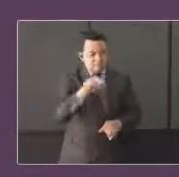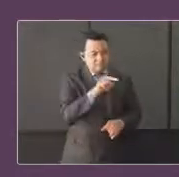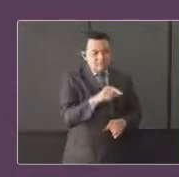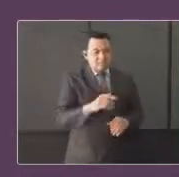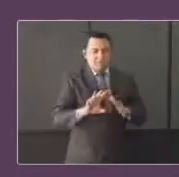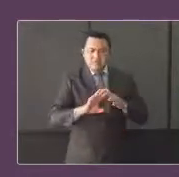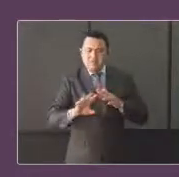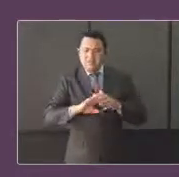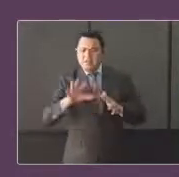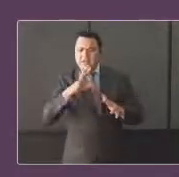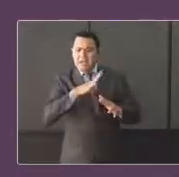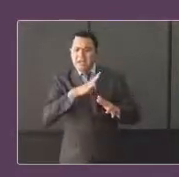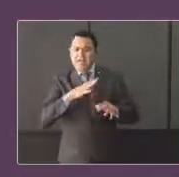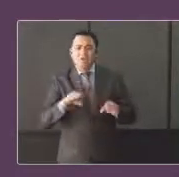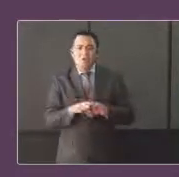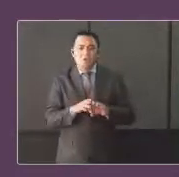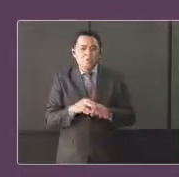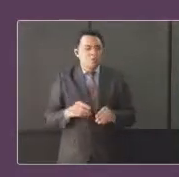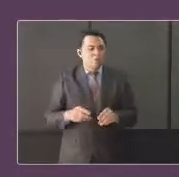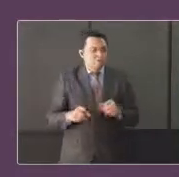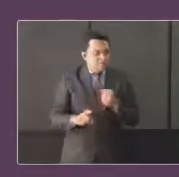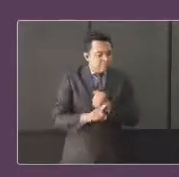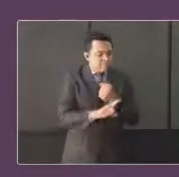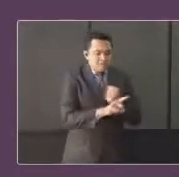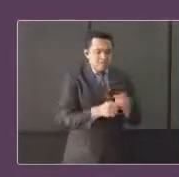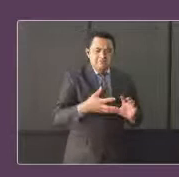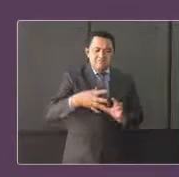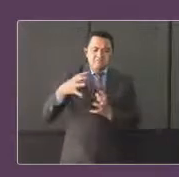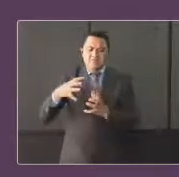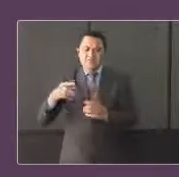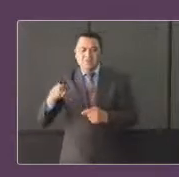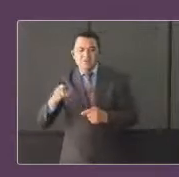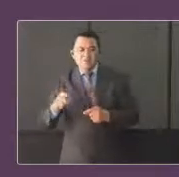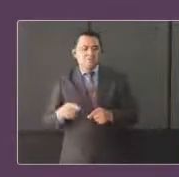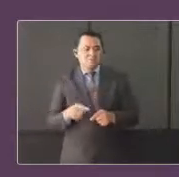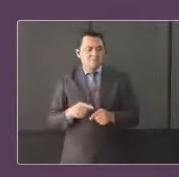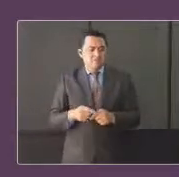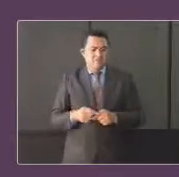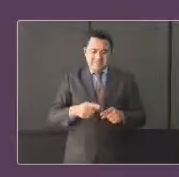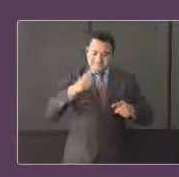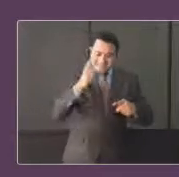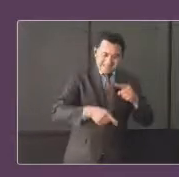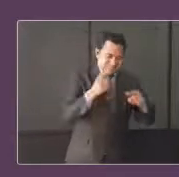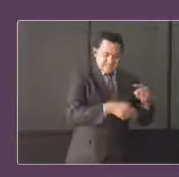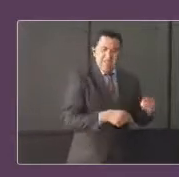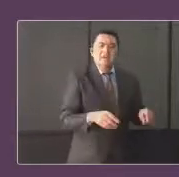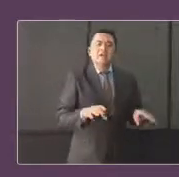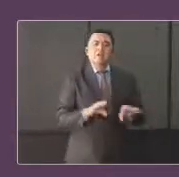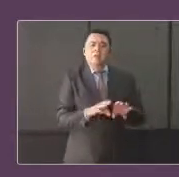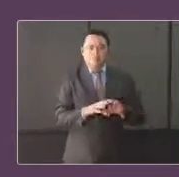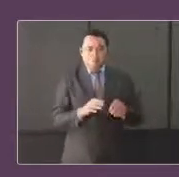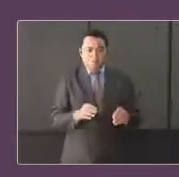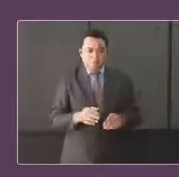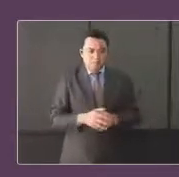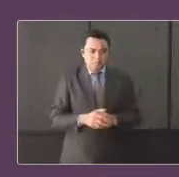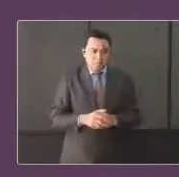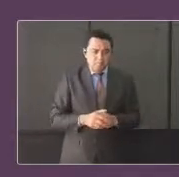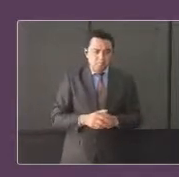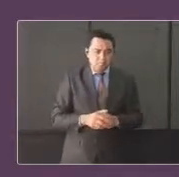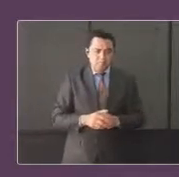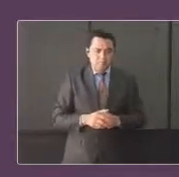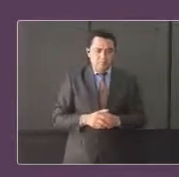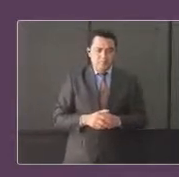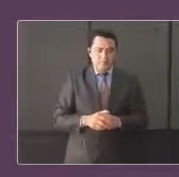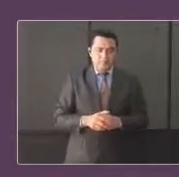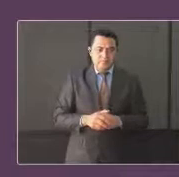depending on the territory, which are the concerns and topics, depending on the migrants in Cercao, and this